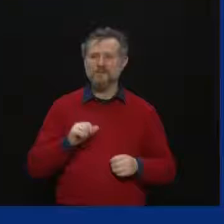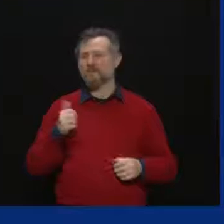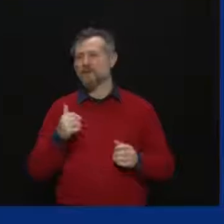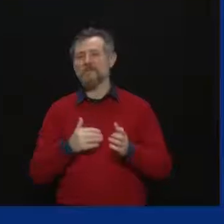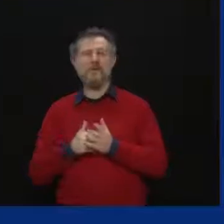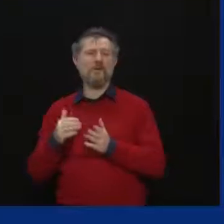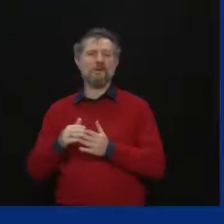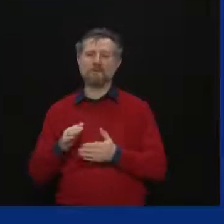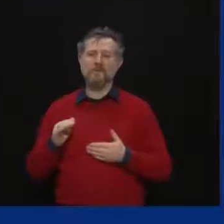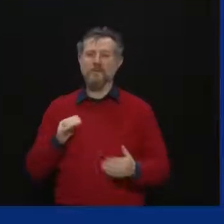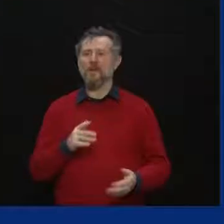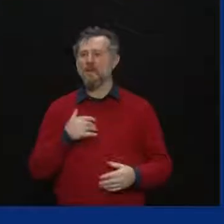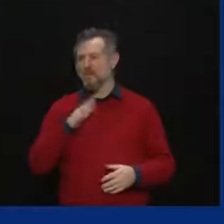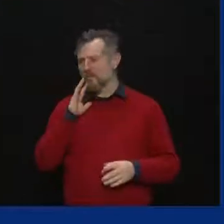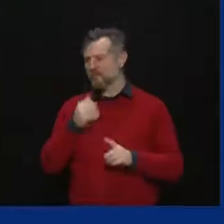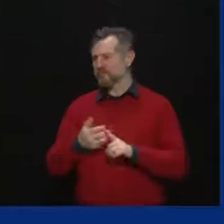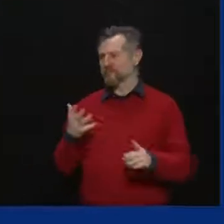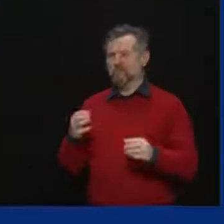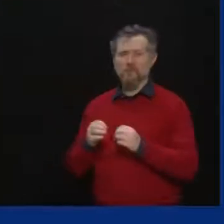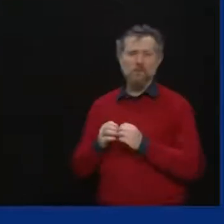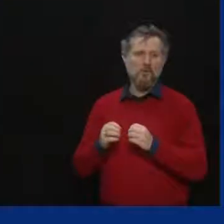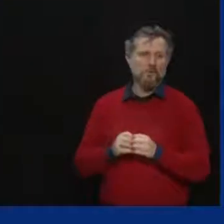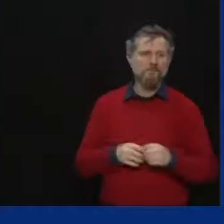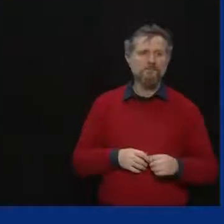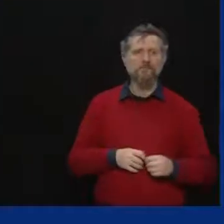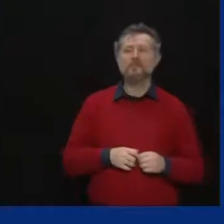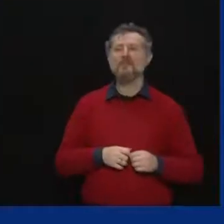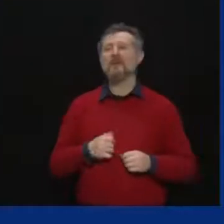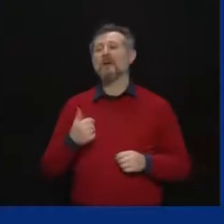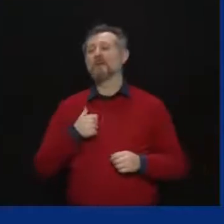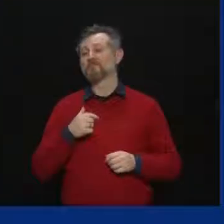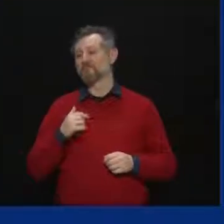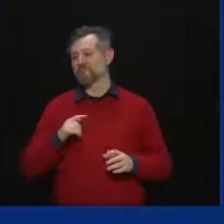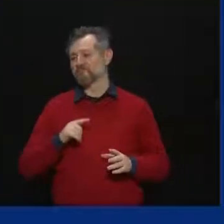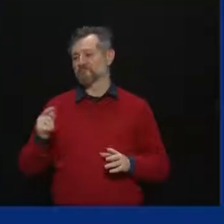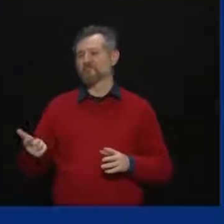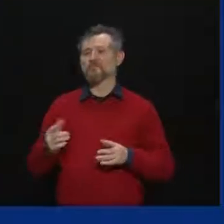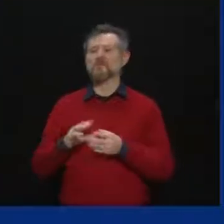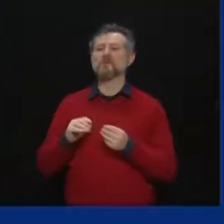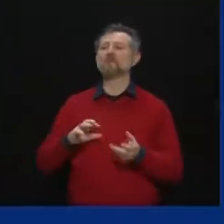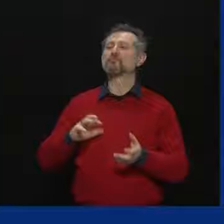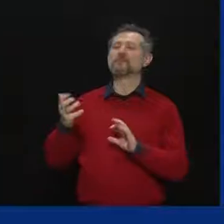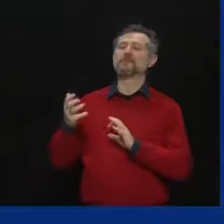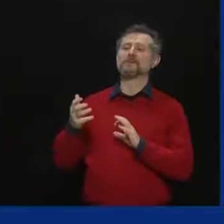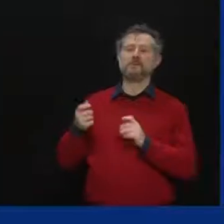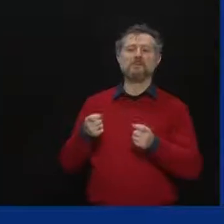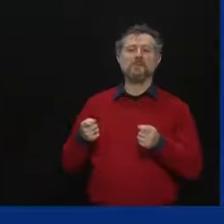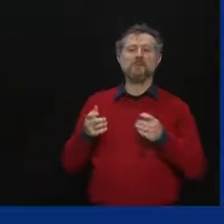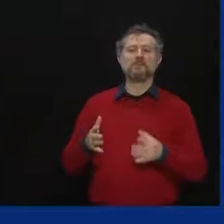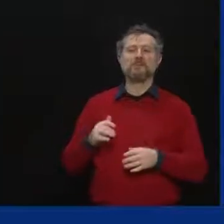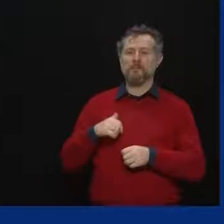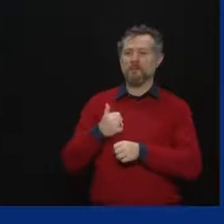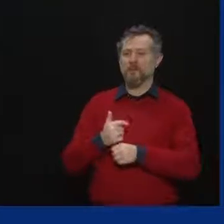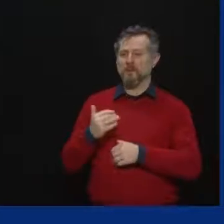more about that. So I do want to turn it over to the crisis managers who are working to operationalize this right now,